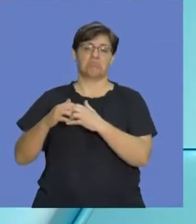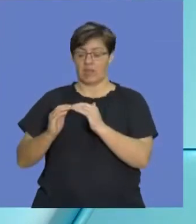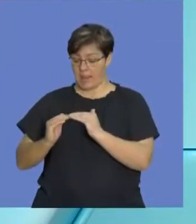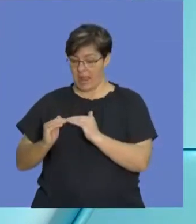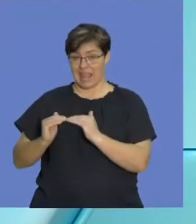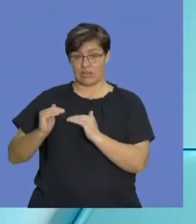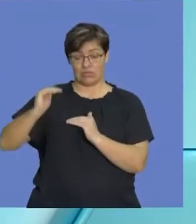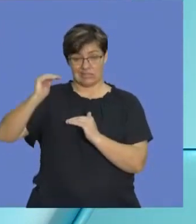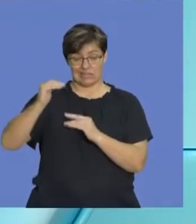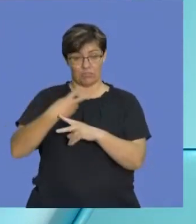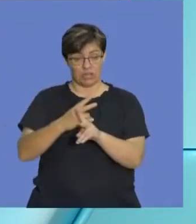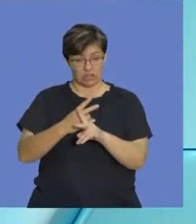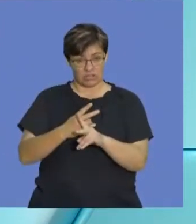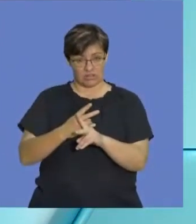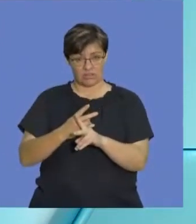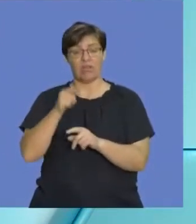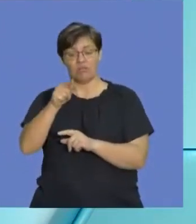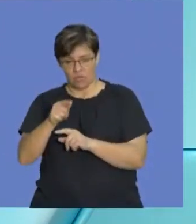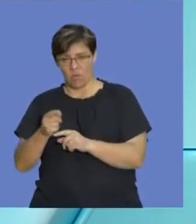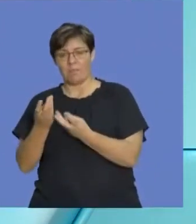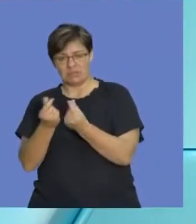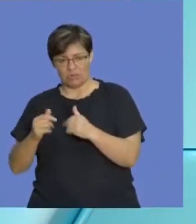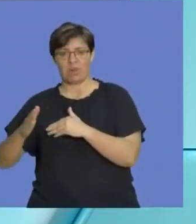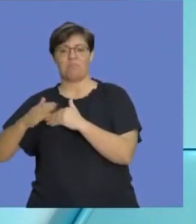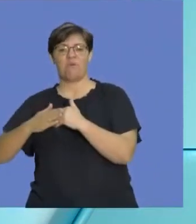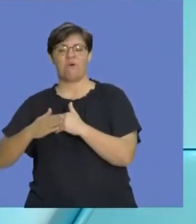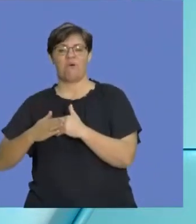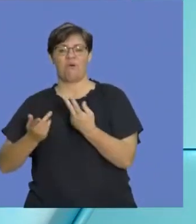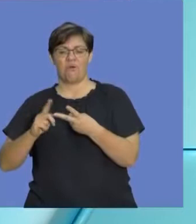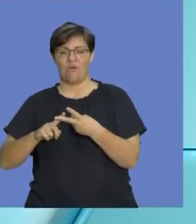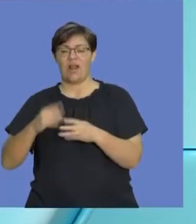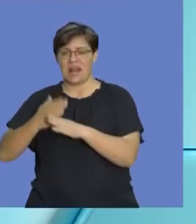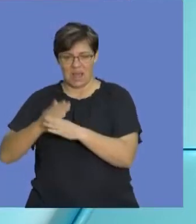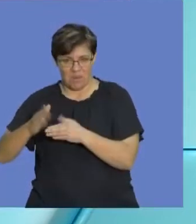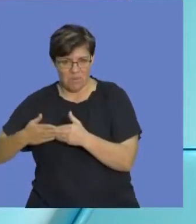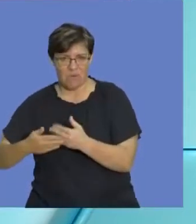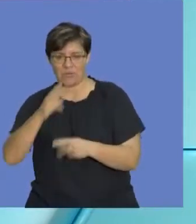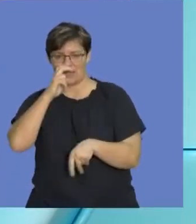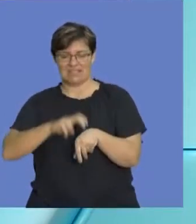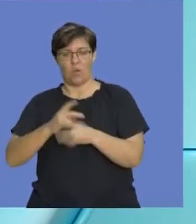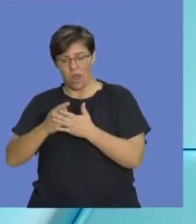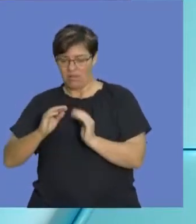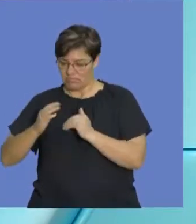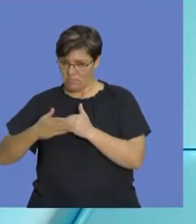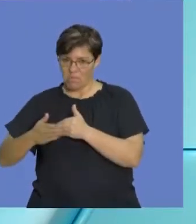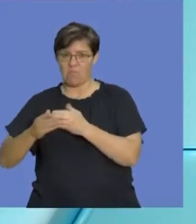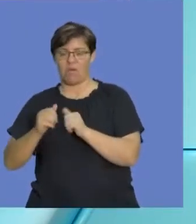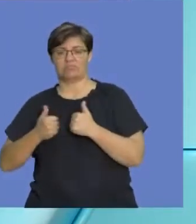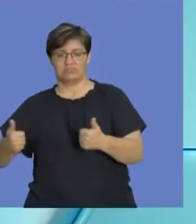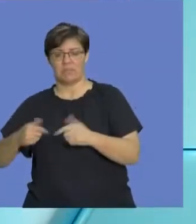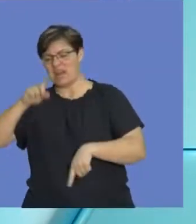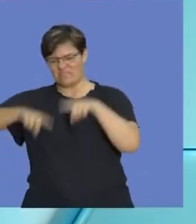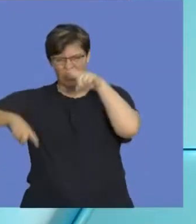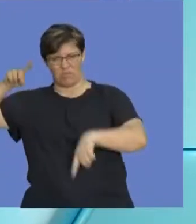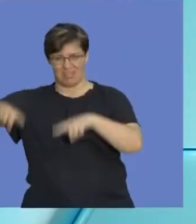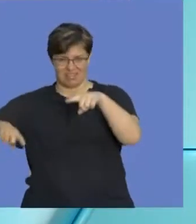your levels of production, you're going to need more material. You're going to need more labor. So clearly you can see that those become your